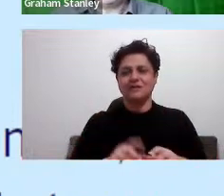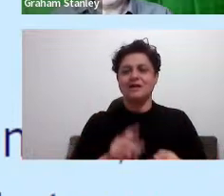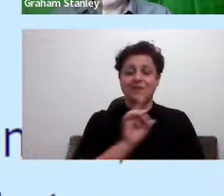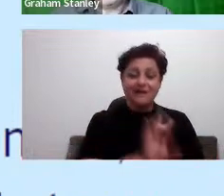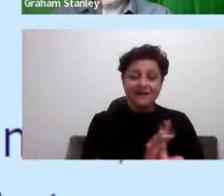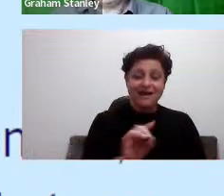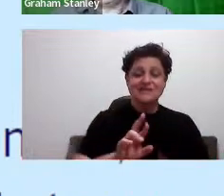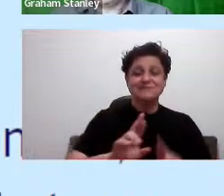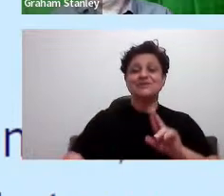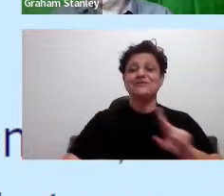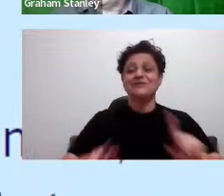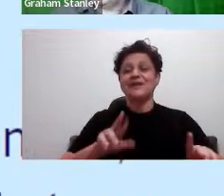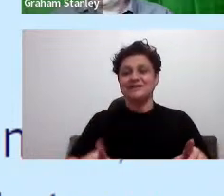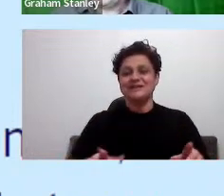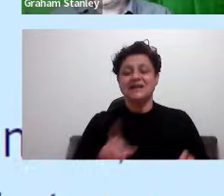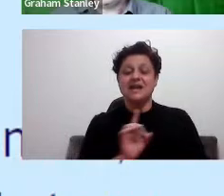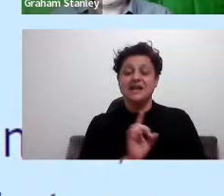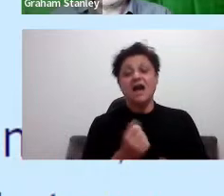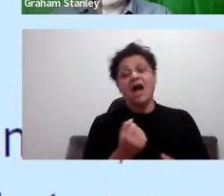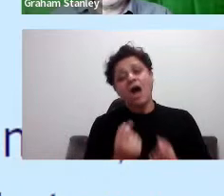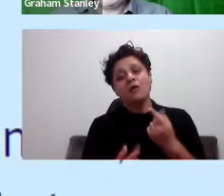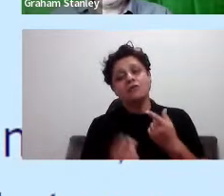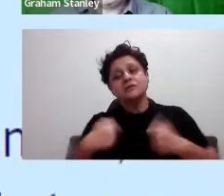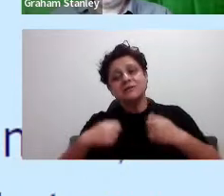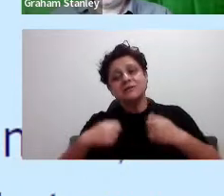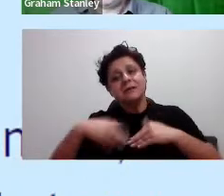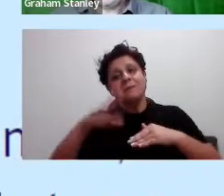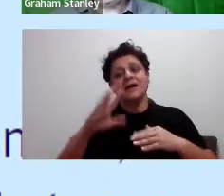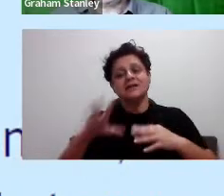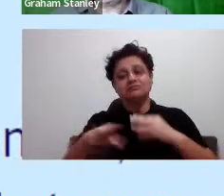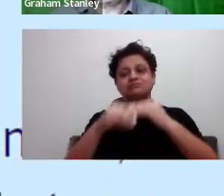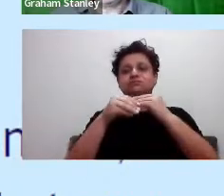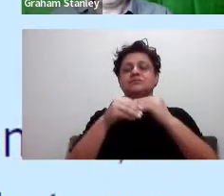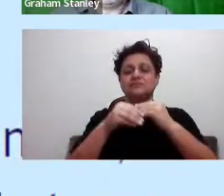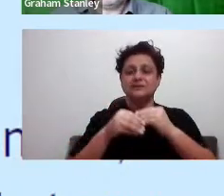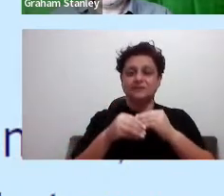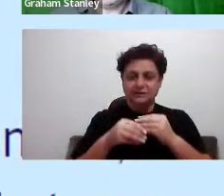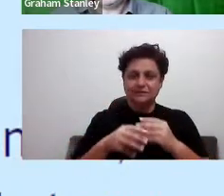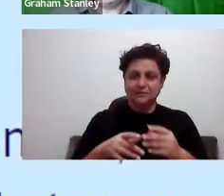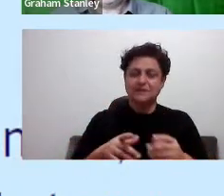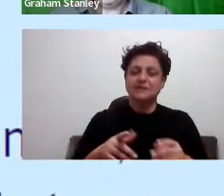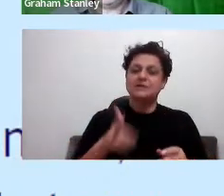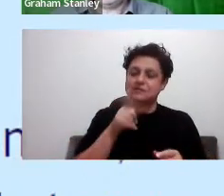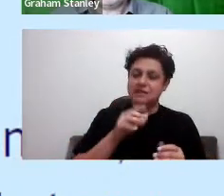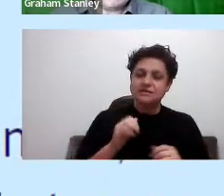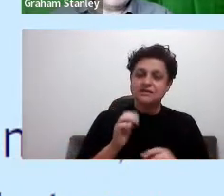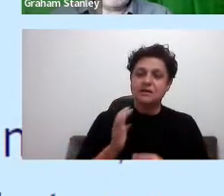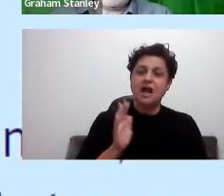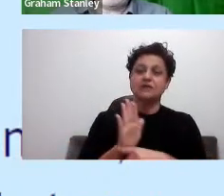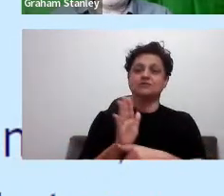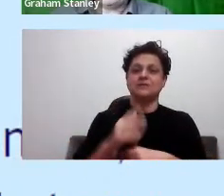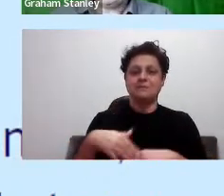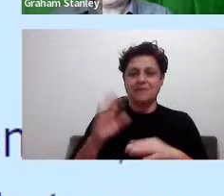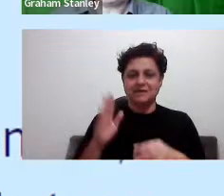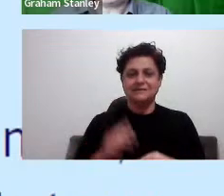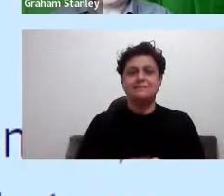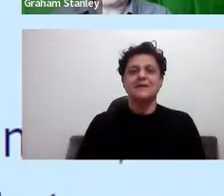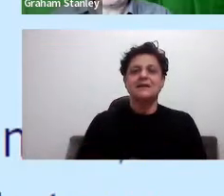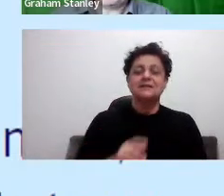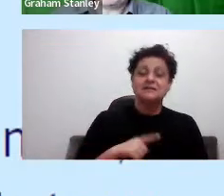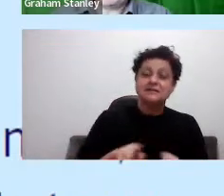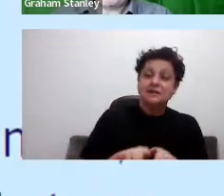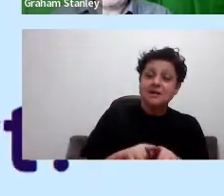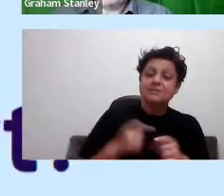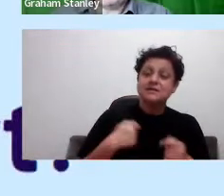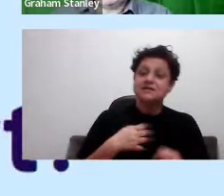help, and other students need different ways to approach the material that we are teaching.